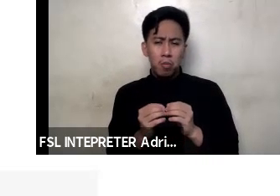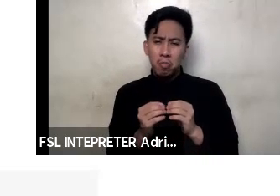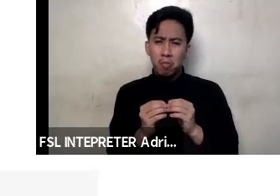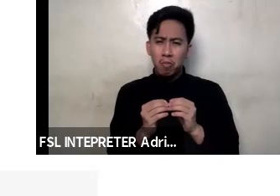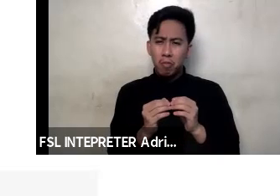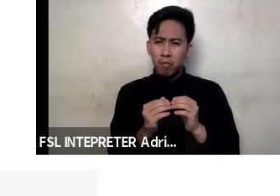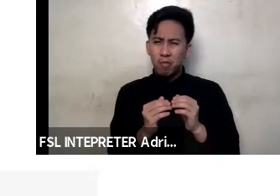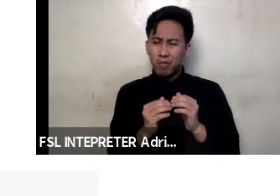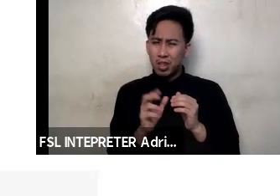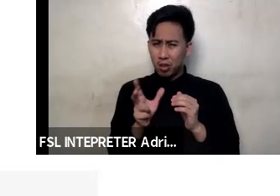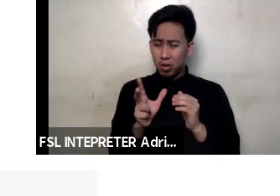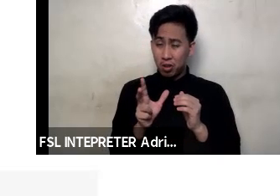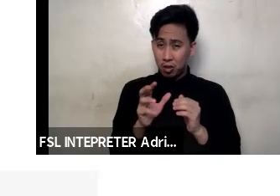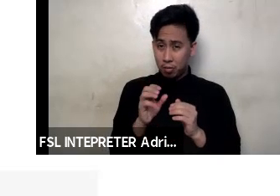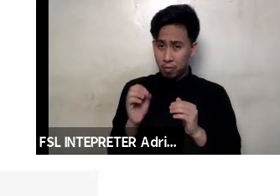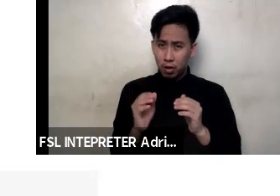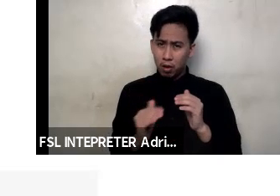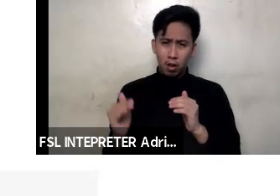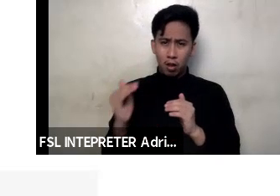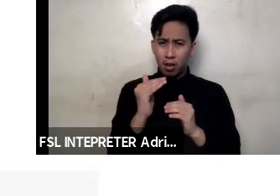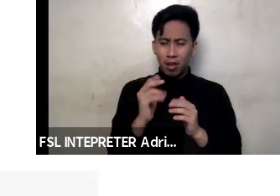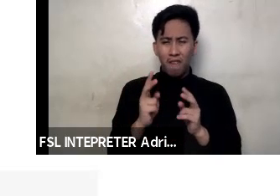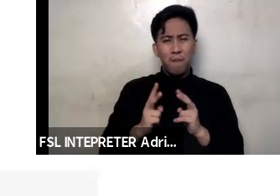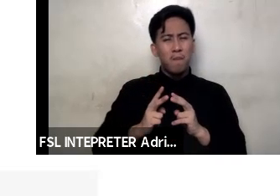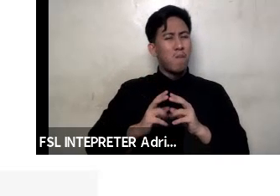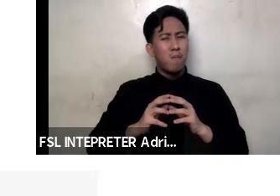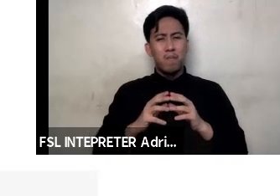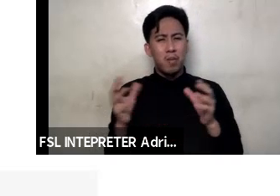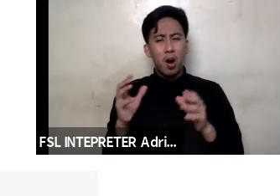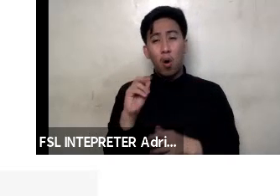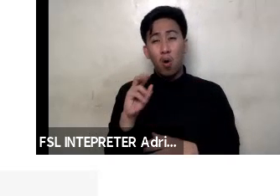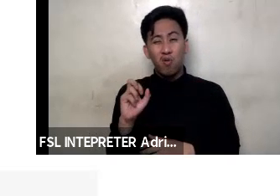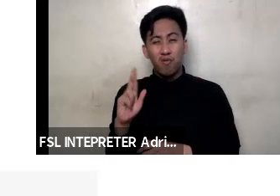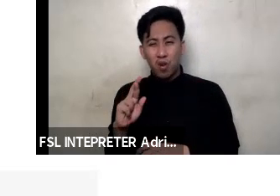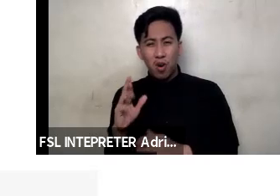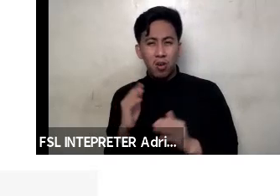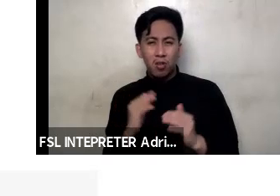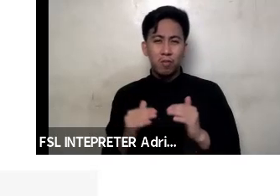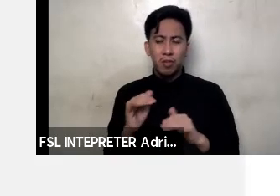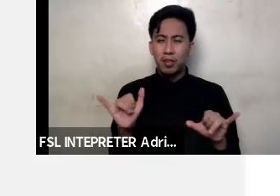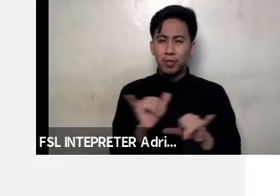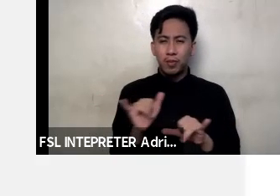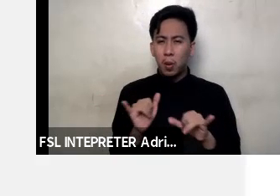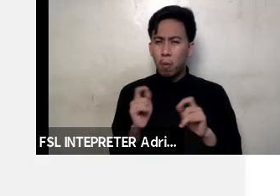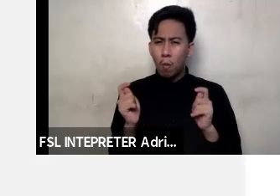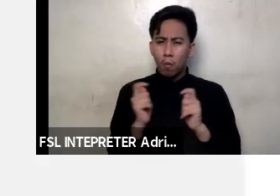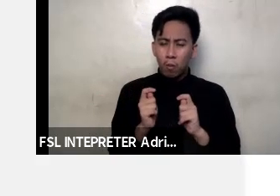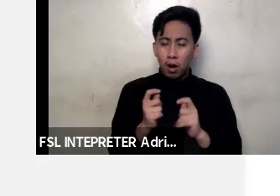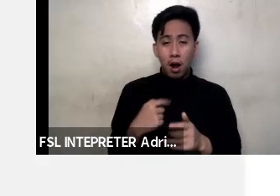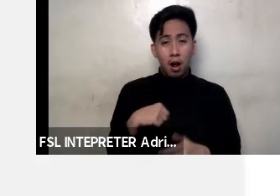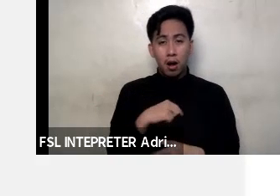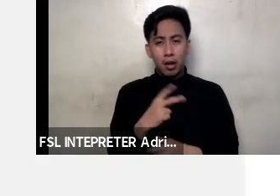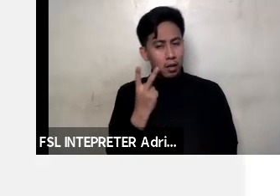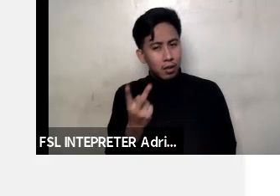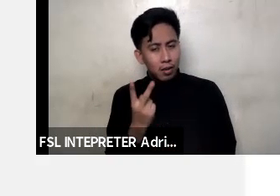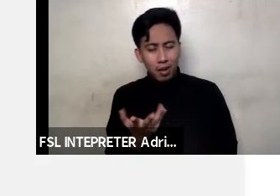equal to 30%, that is already very, very high. The same is true with wasting. Now, let's look at where